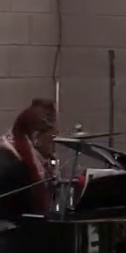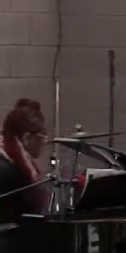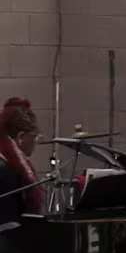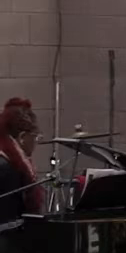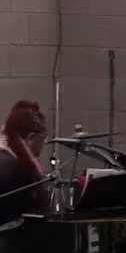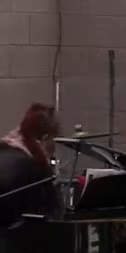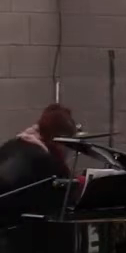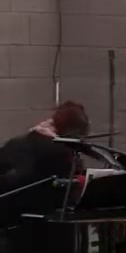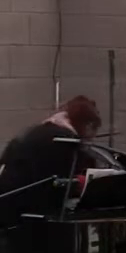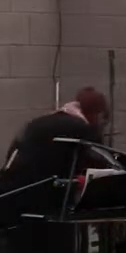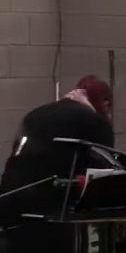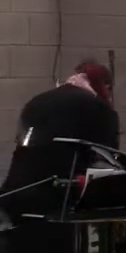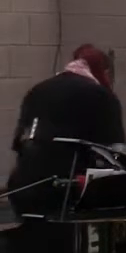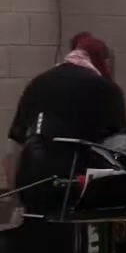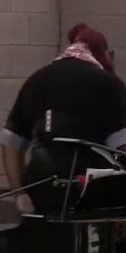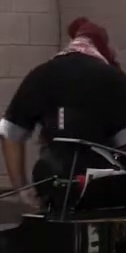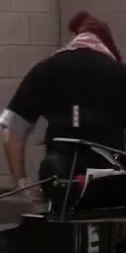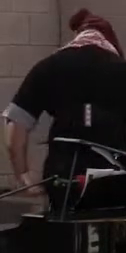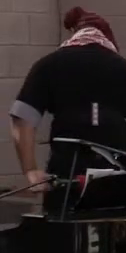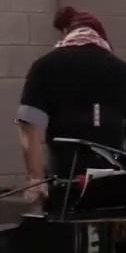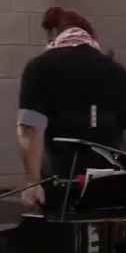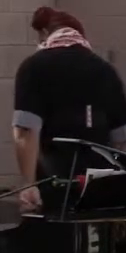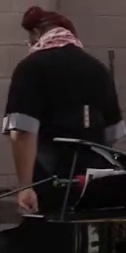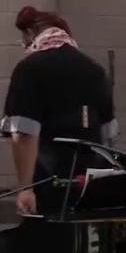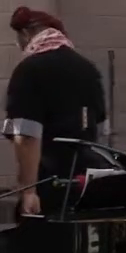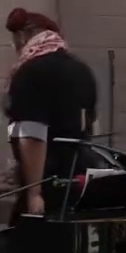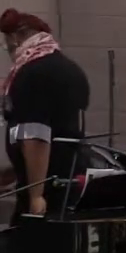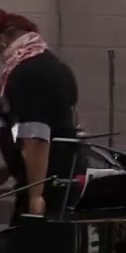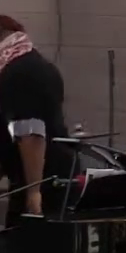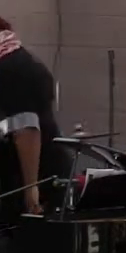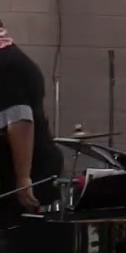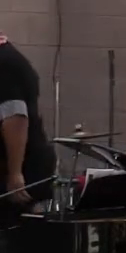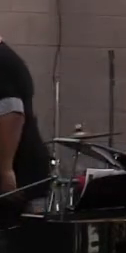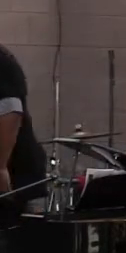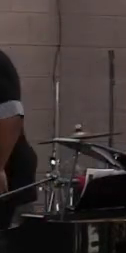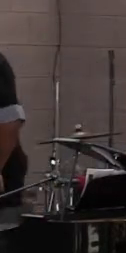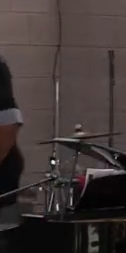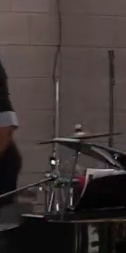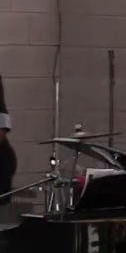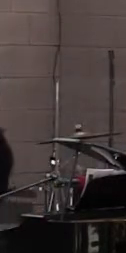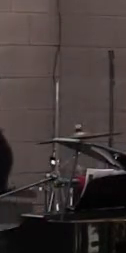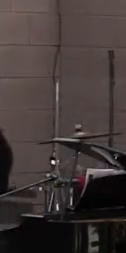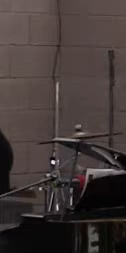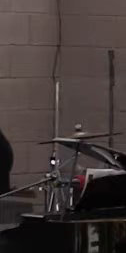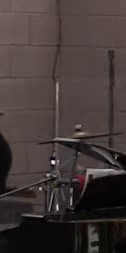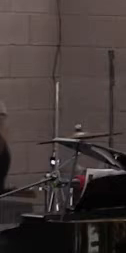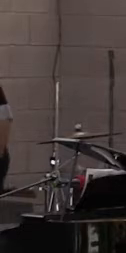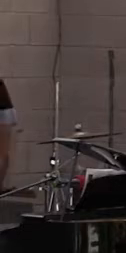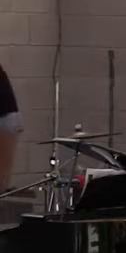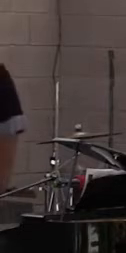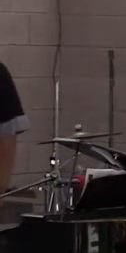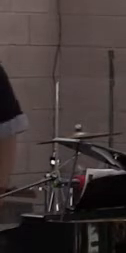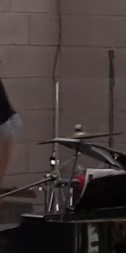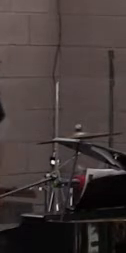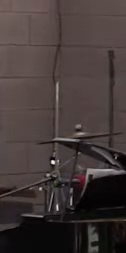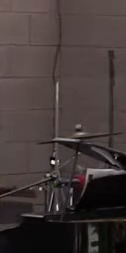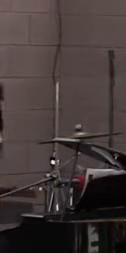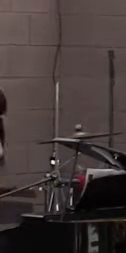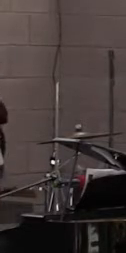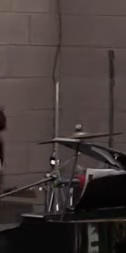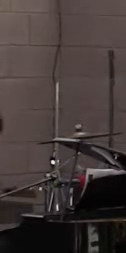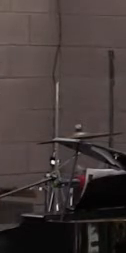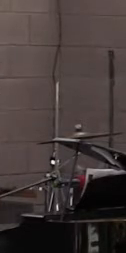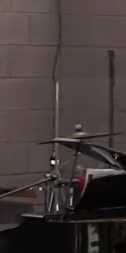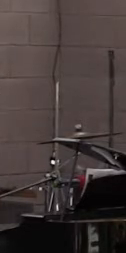Name to honor living black women legends. Today, using her poem as